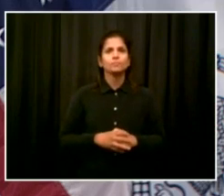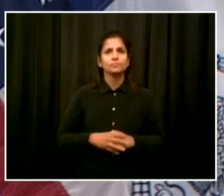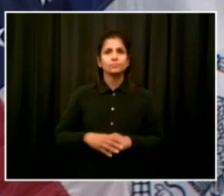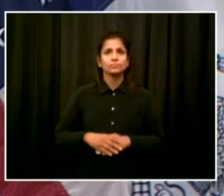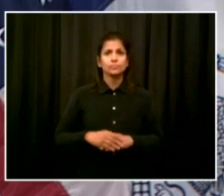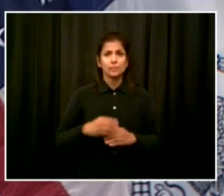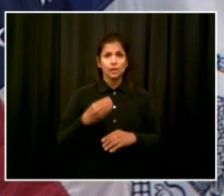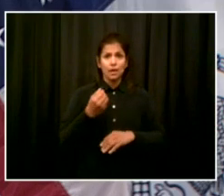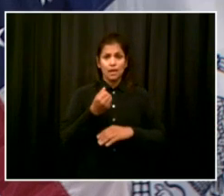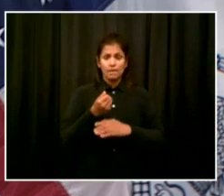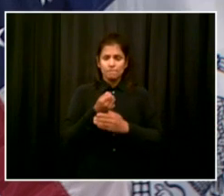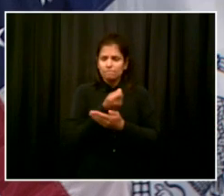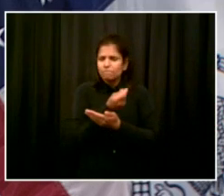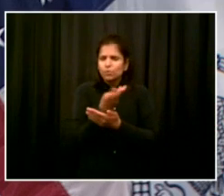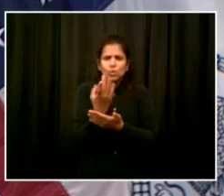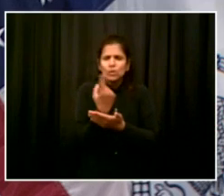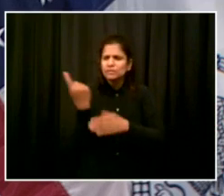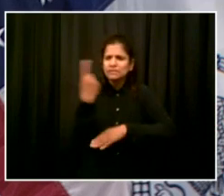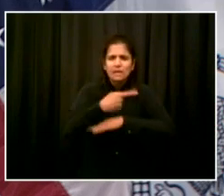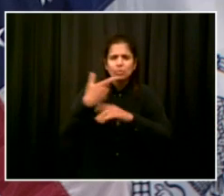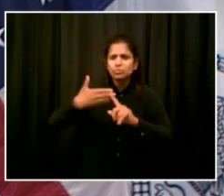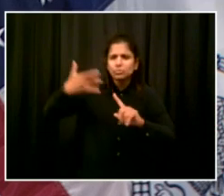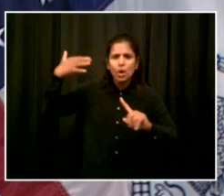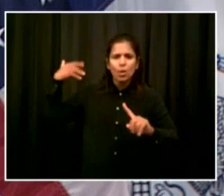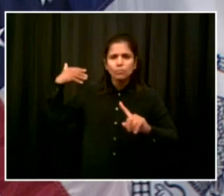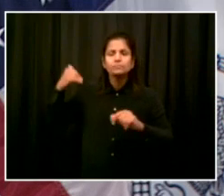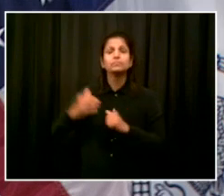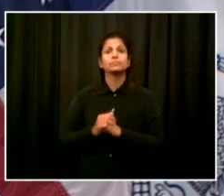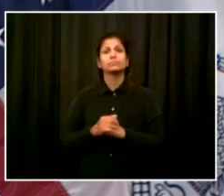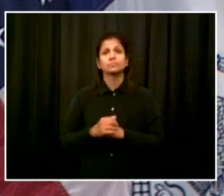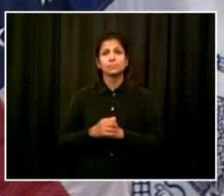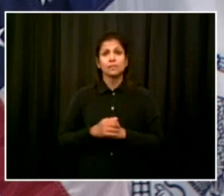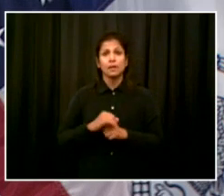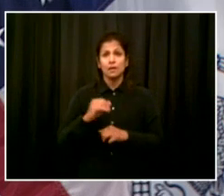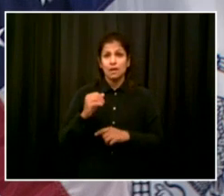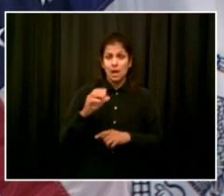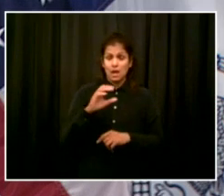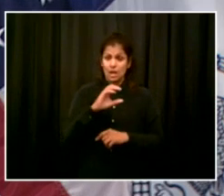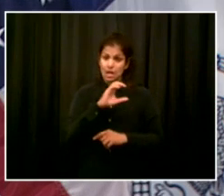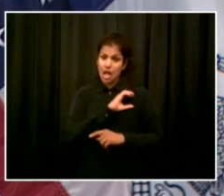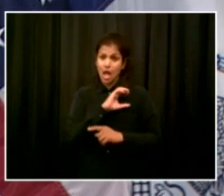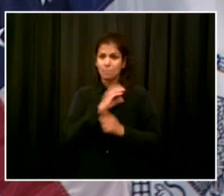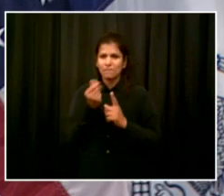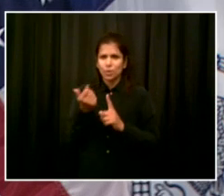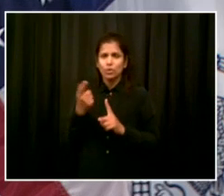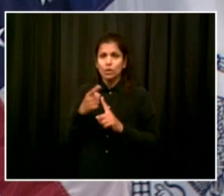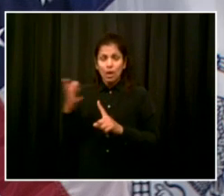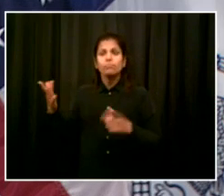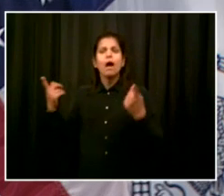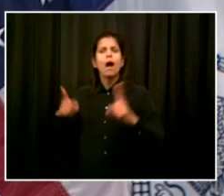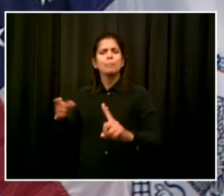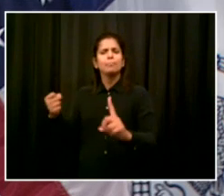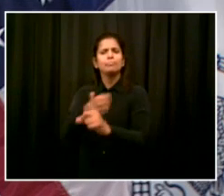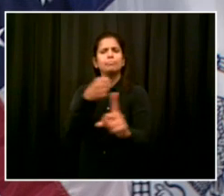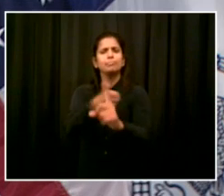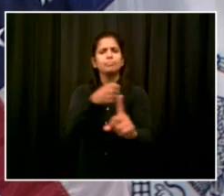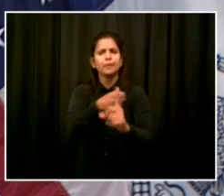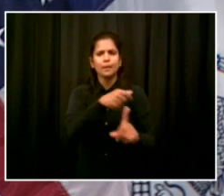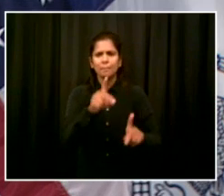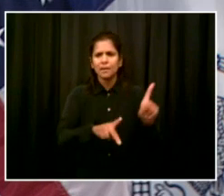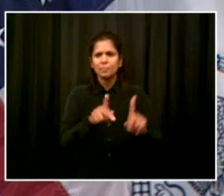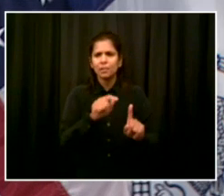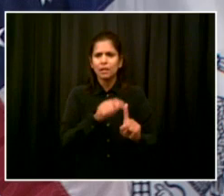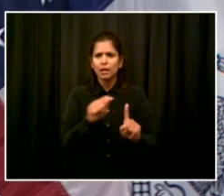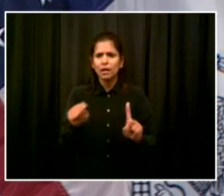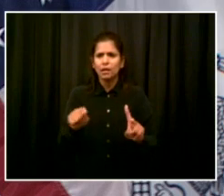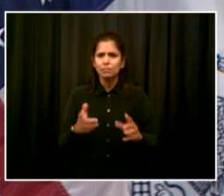several of your police officers were attacked, including your chief of department. For the first 24 hours, you did not issue a public statement or a tweet. It was only